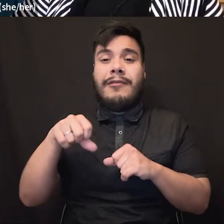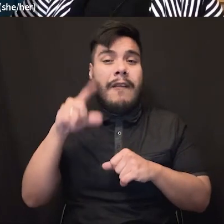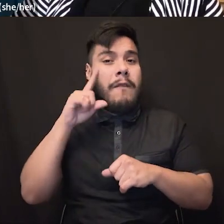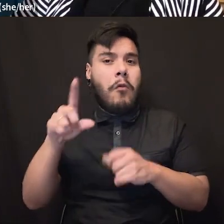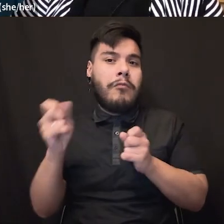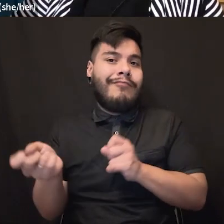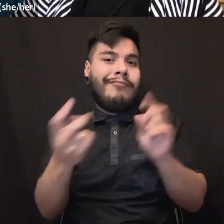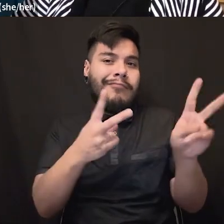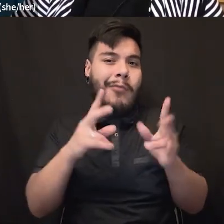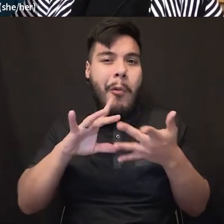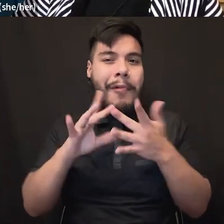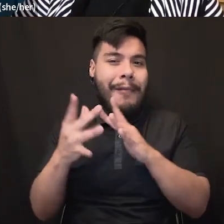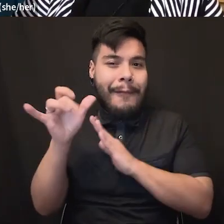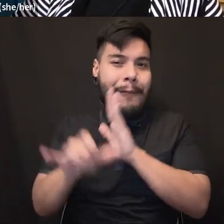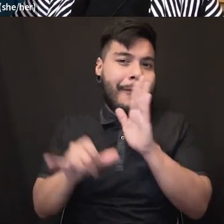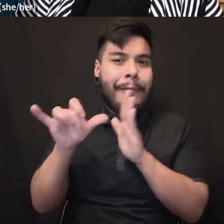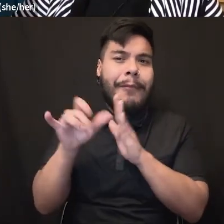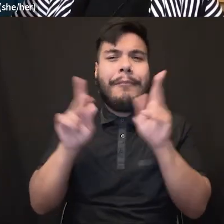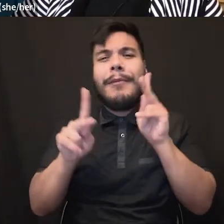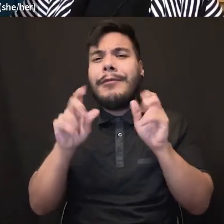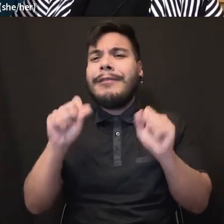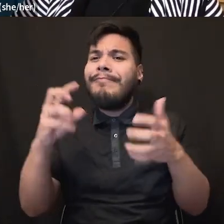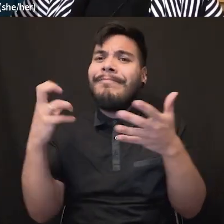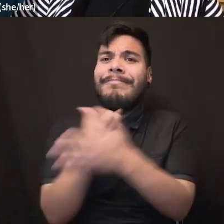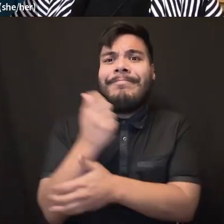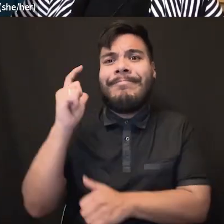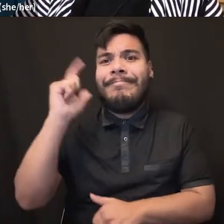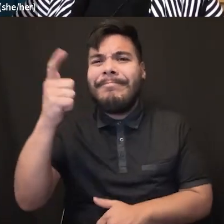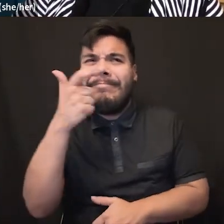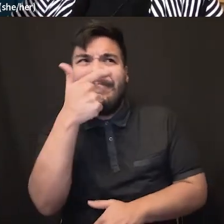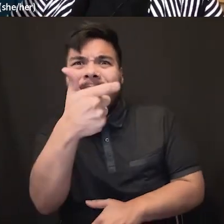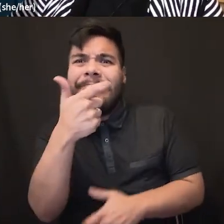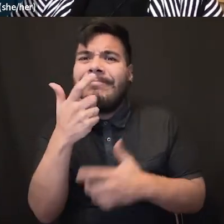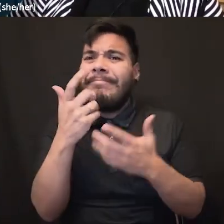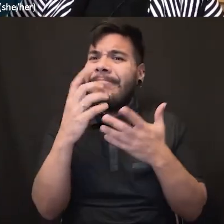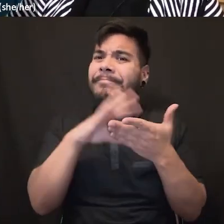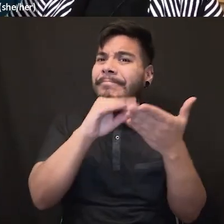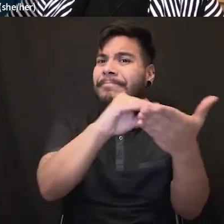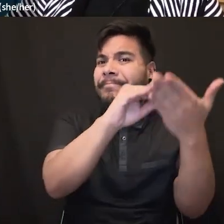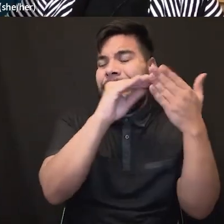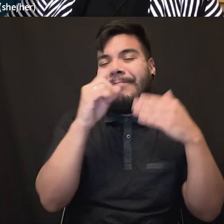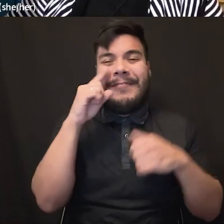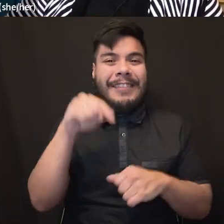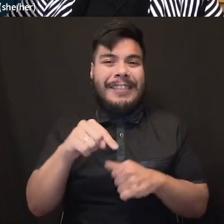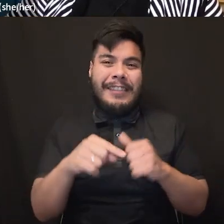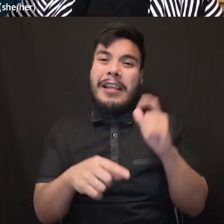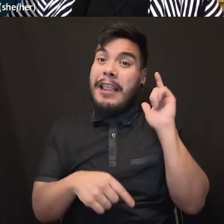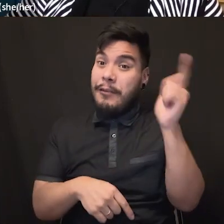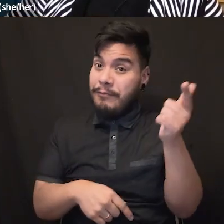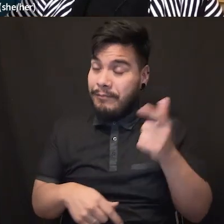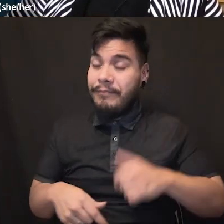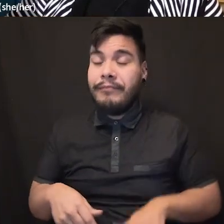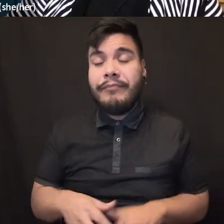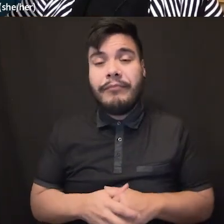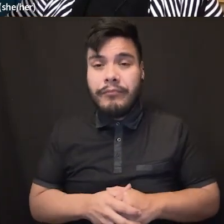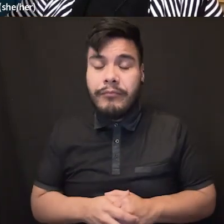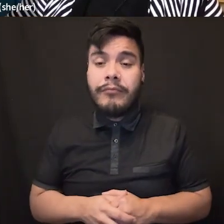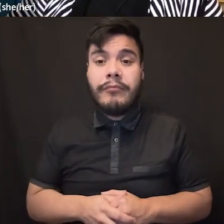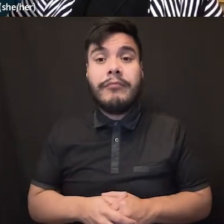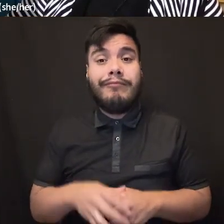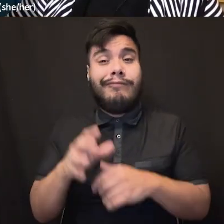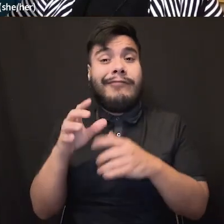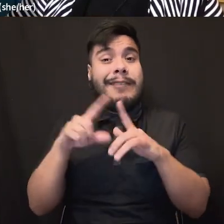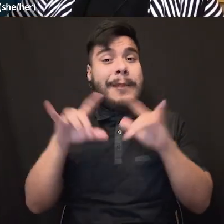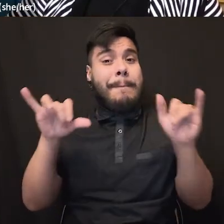with us live are able to join us later or get this education, get these good times later. But I will also remind